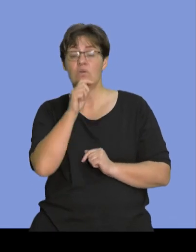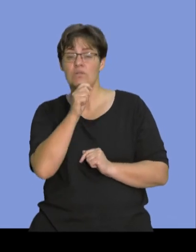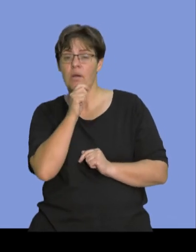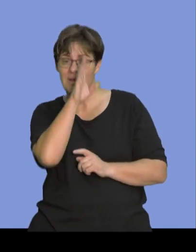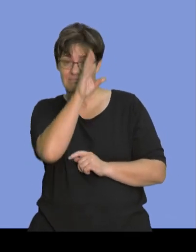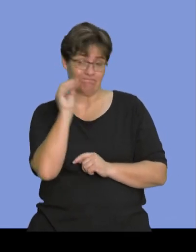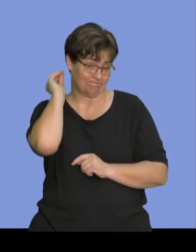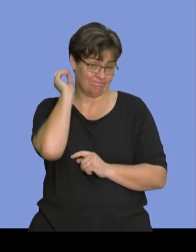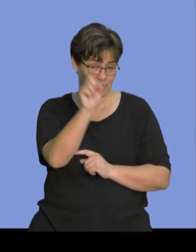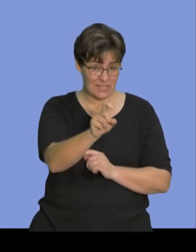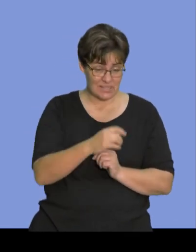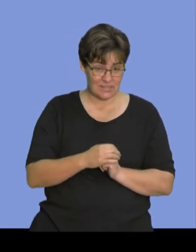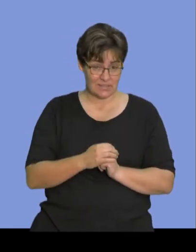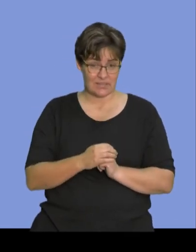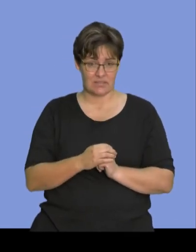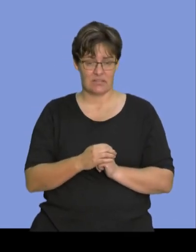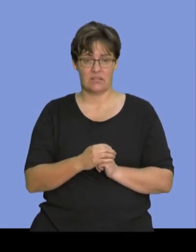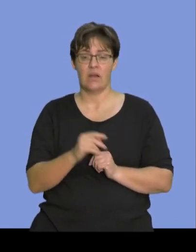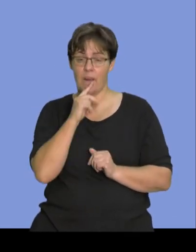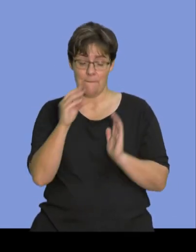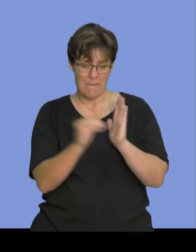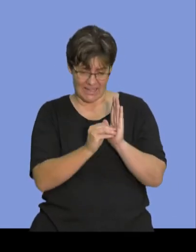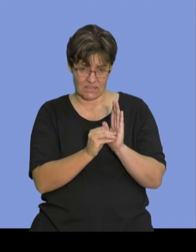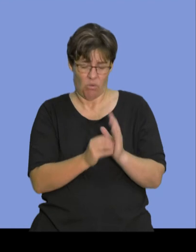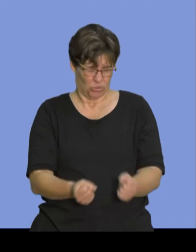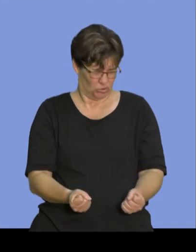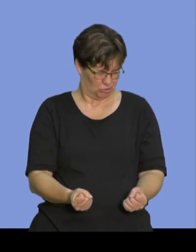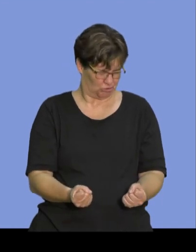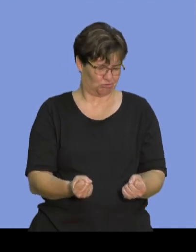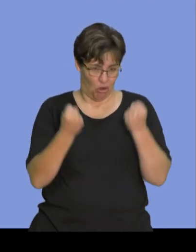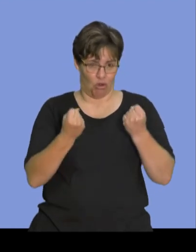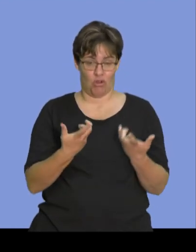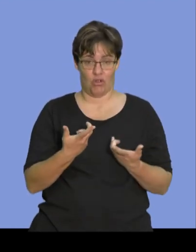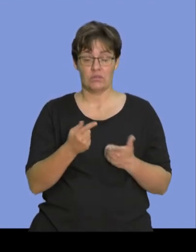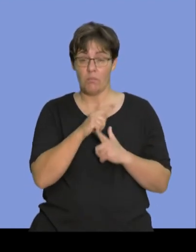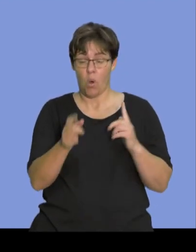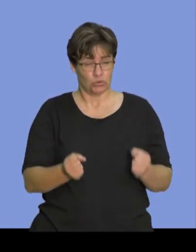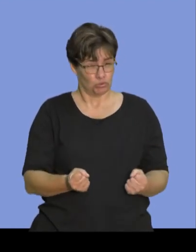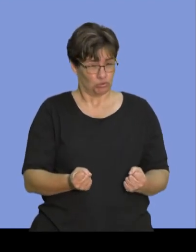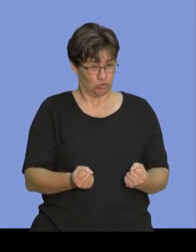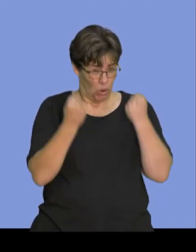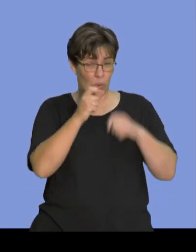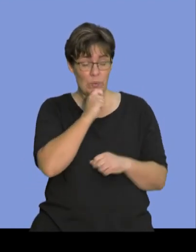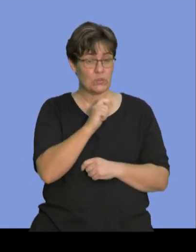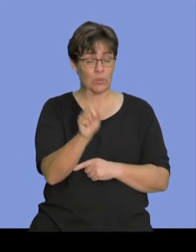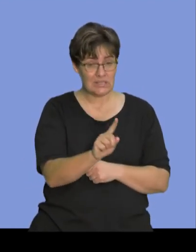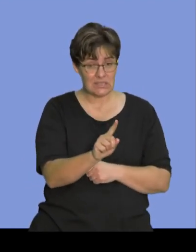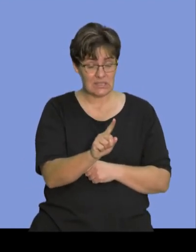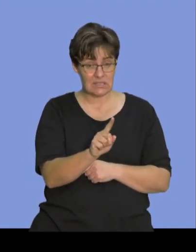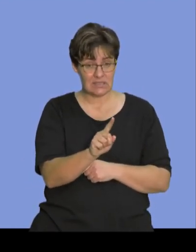which has got to be taken into account, is actually the strength of the magnet, okay? So stronger magnets are